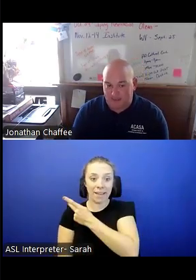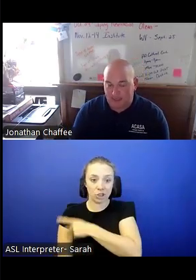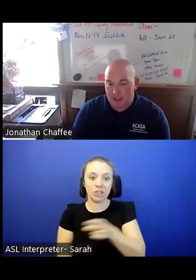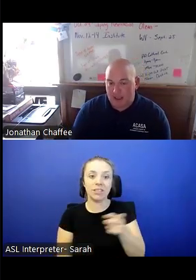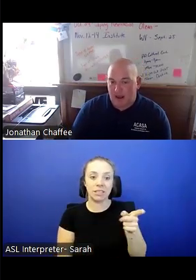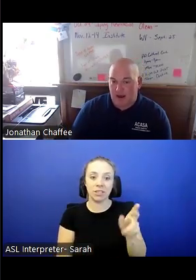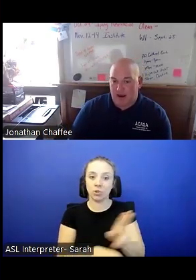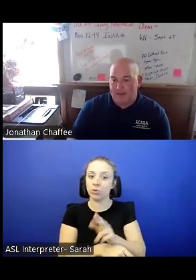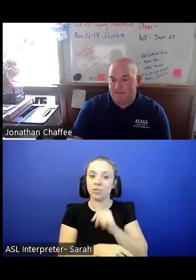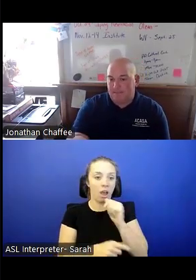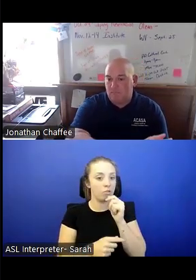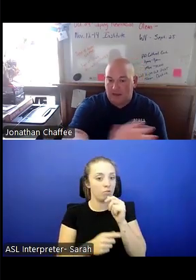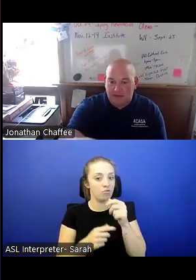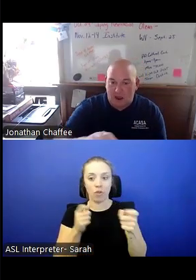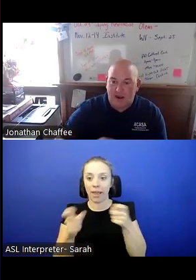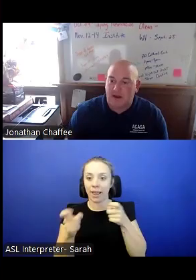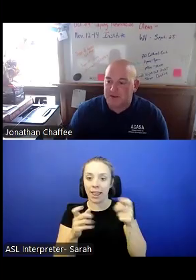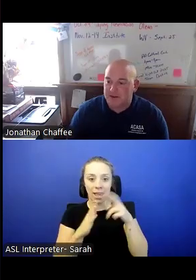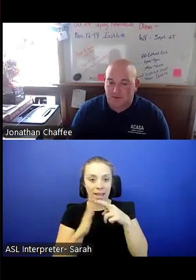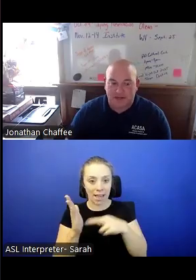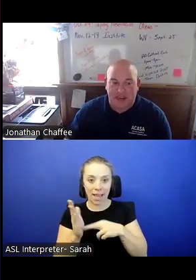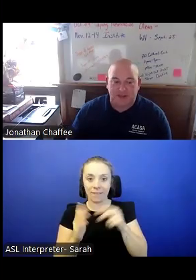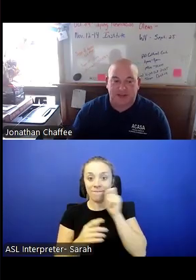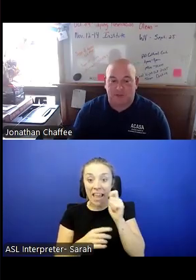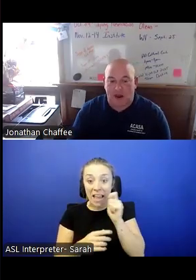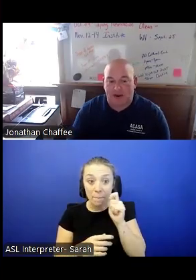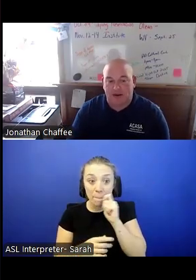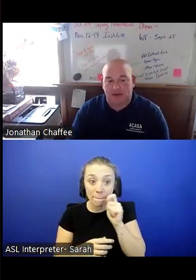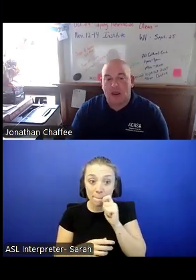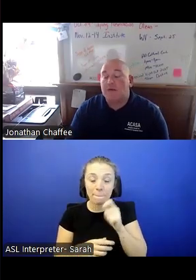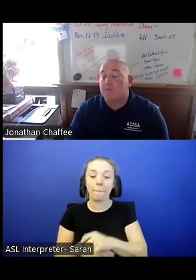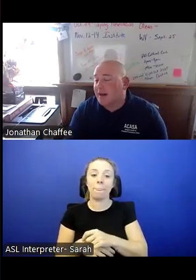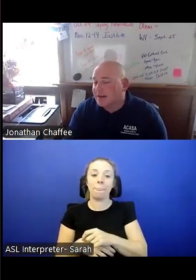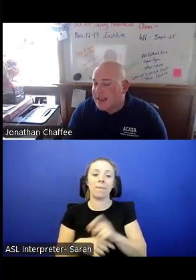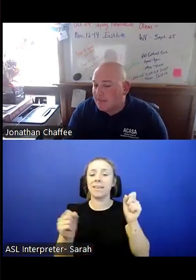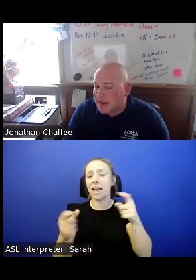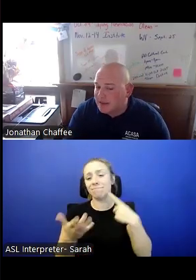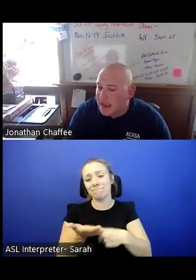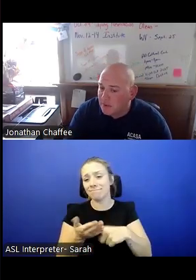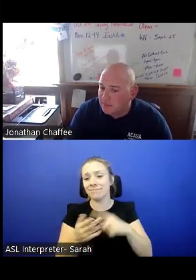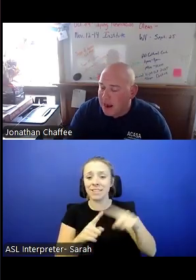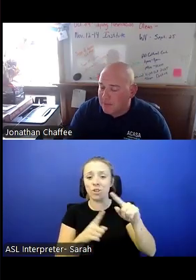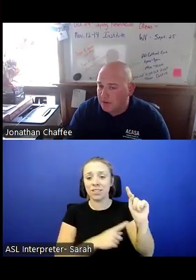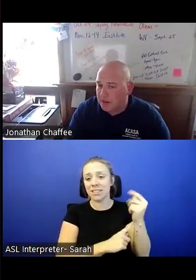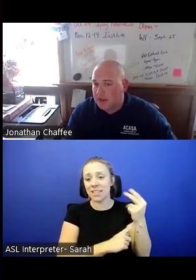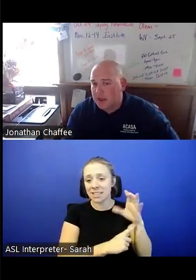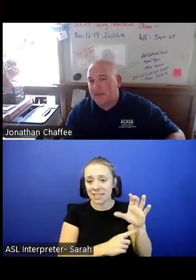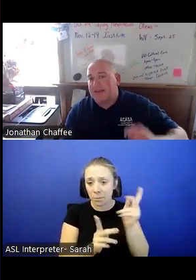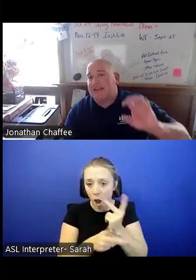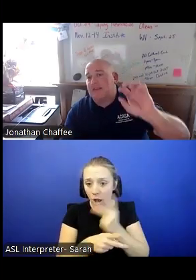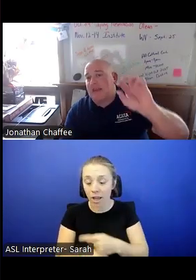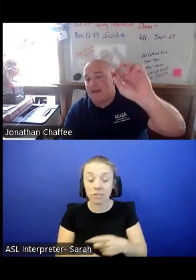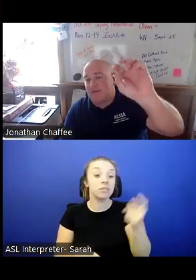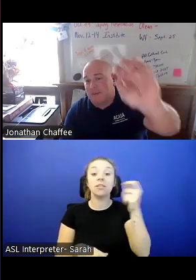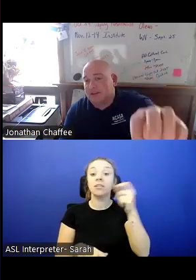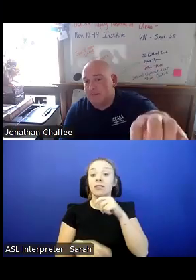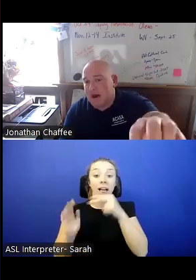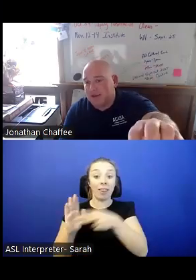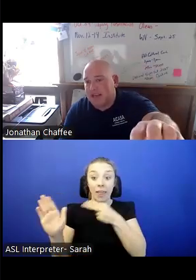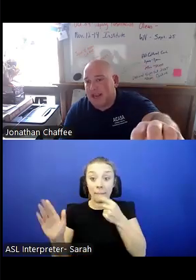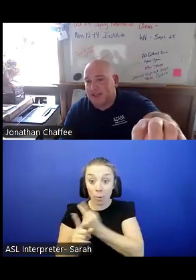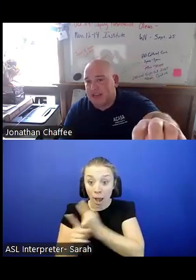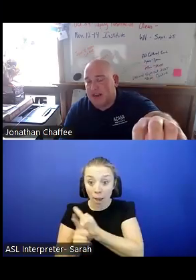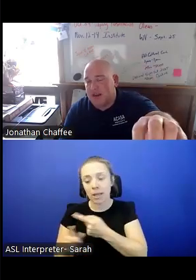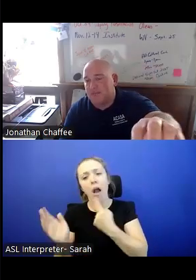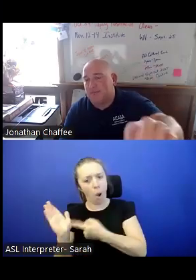acetate. We could talk about the different THC products. Products not being labeled properly. They say they have this amount